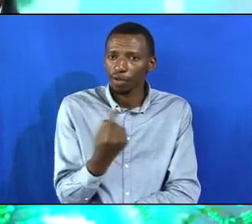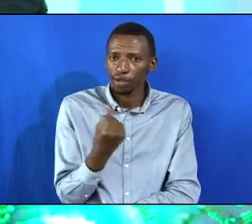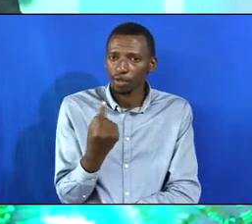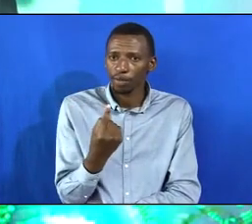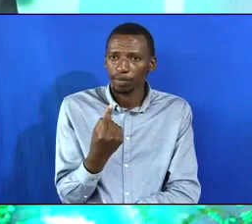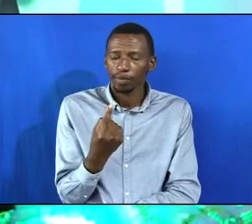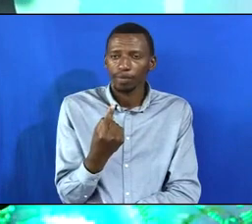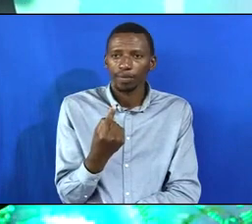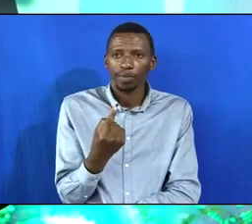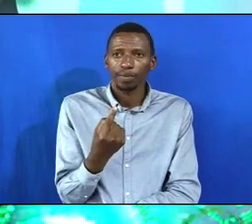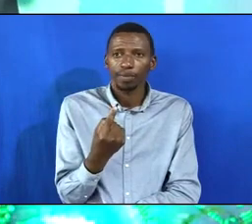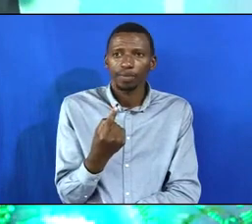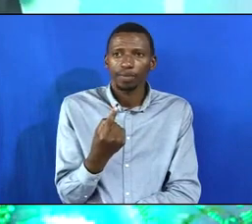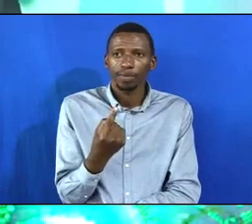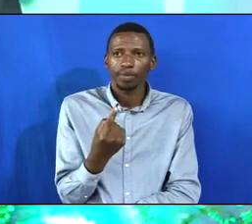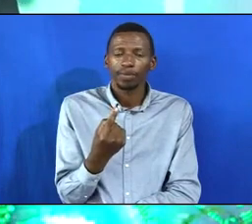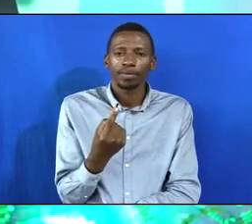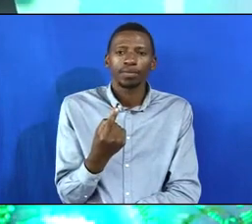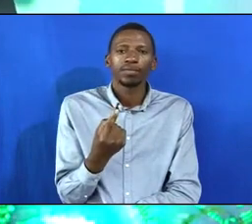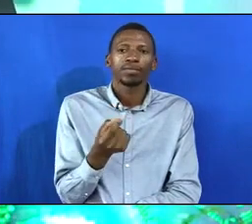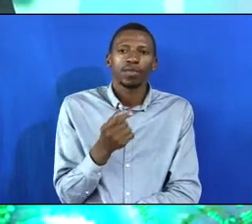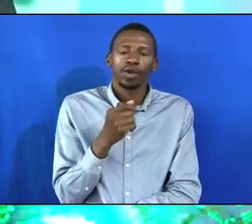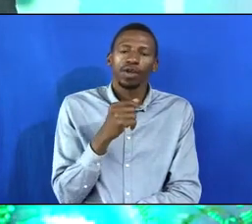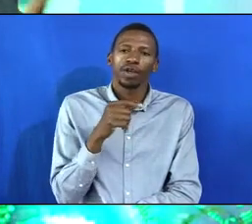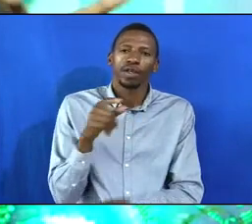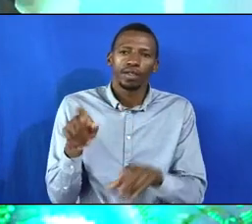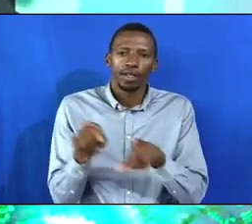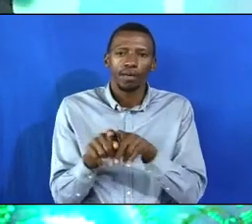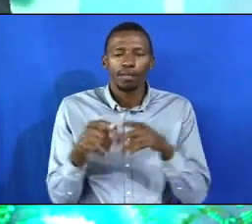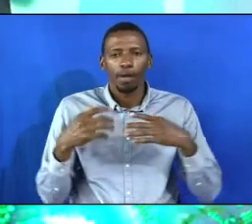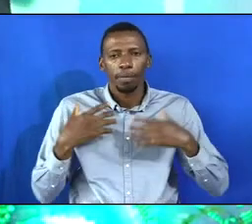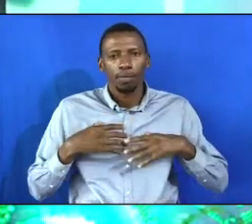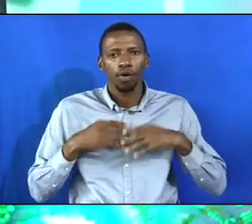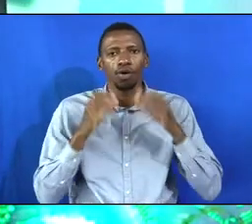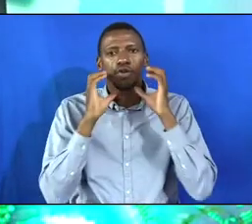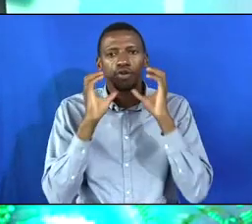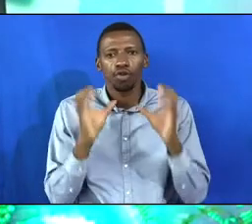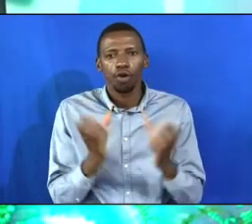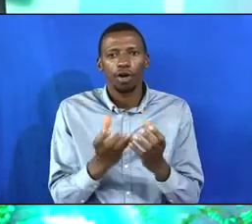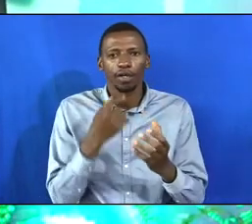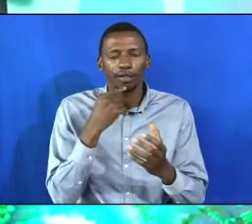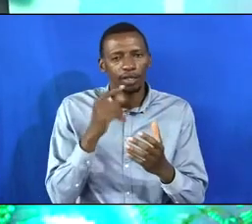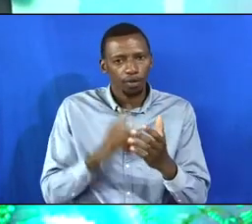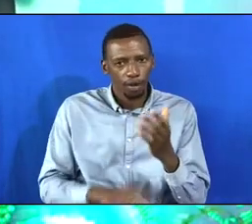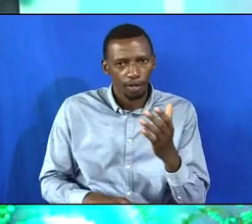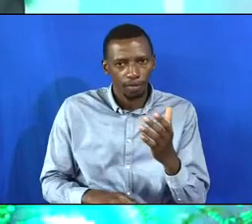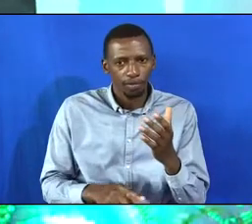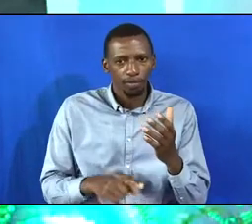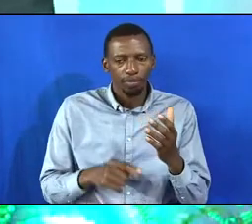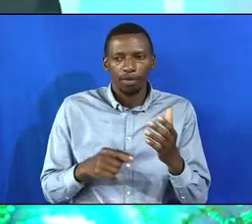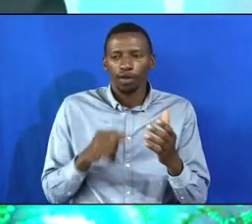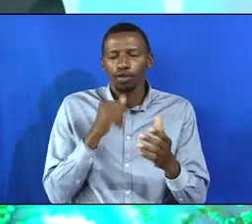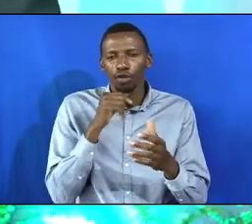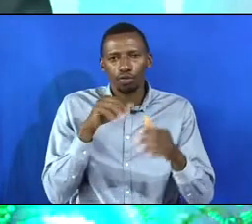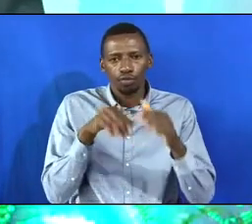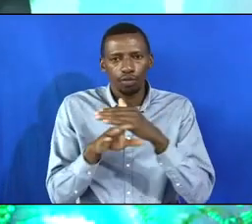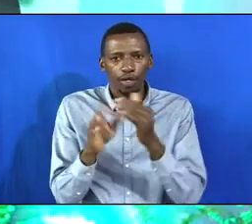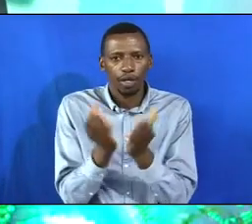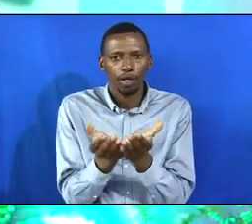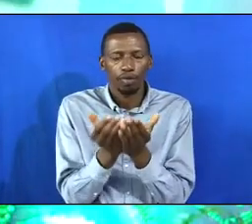So don't ridicule Noah's people and say they just could not enter the boat. So how many are